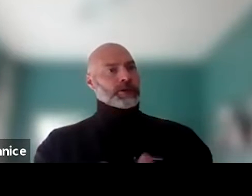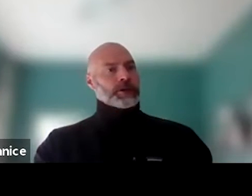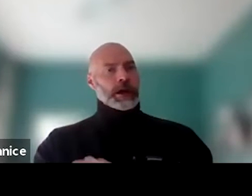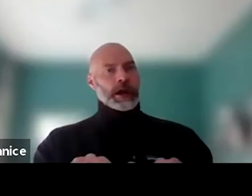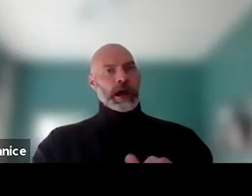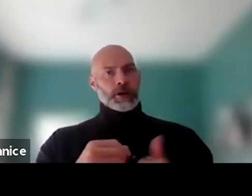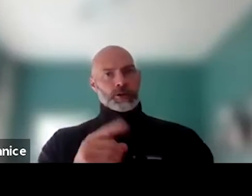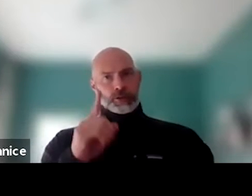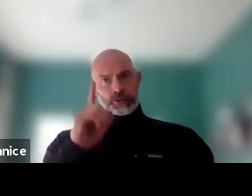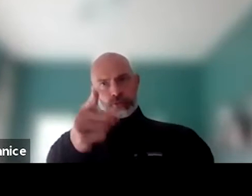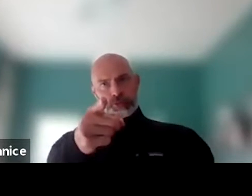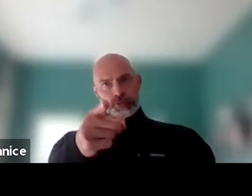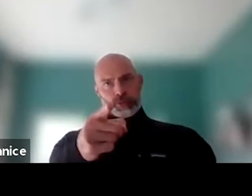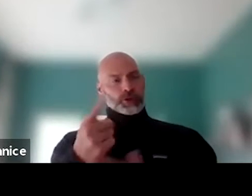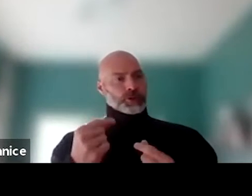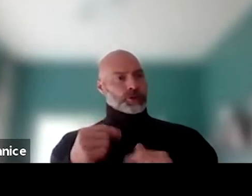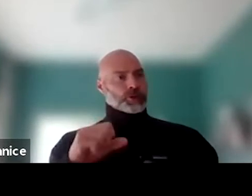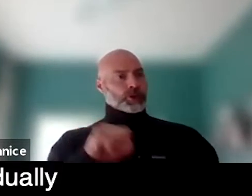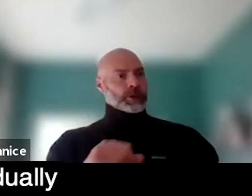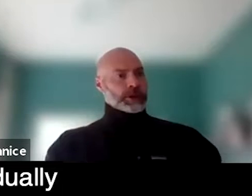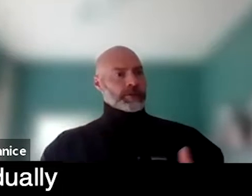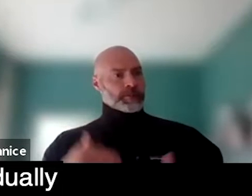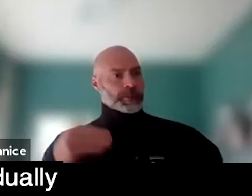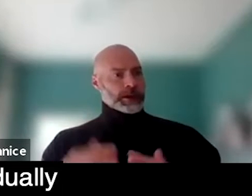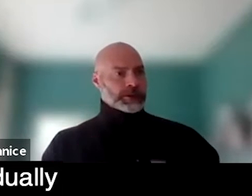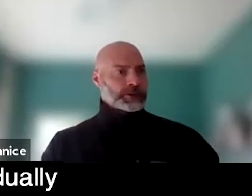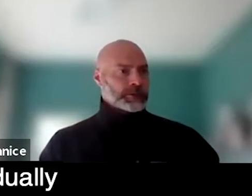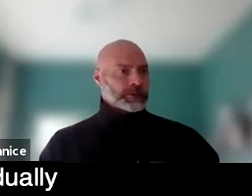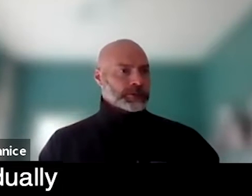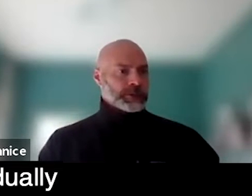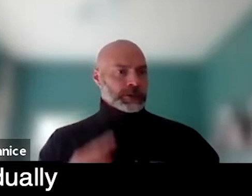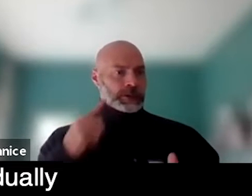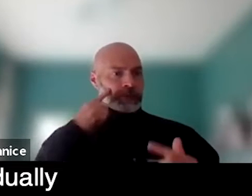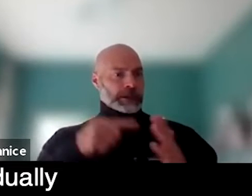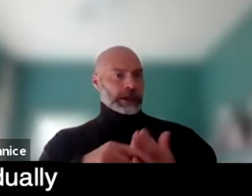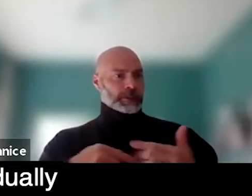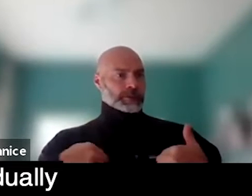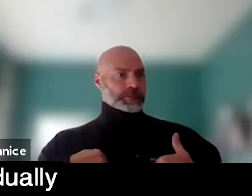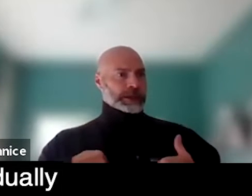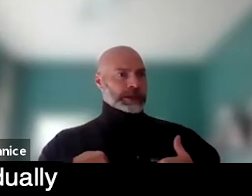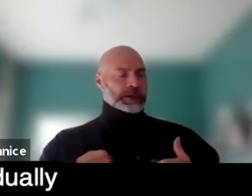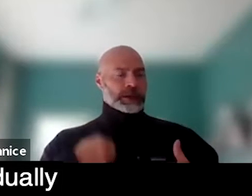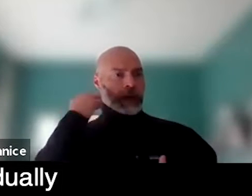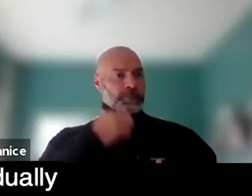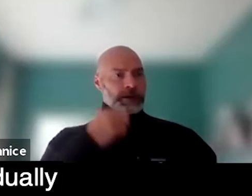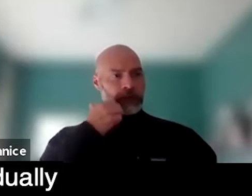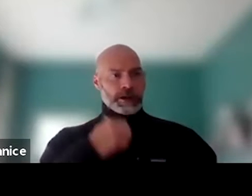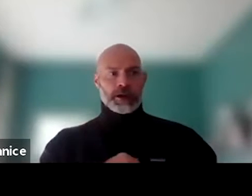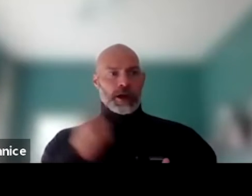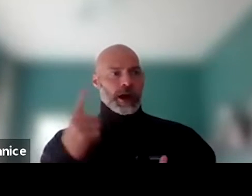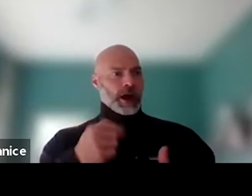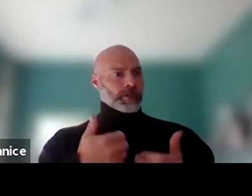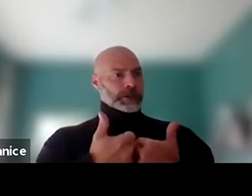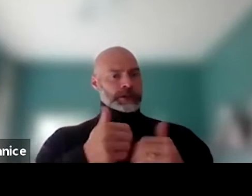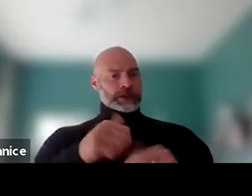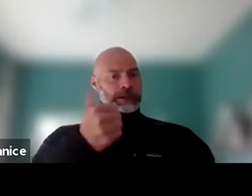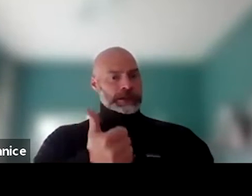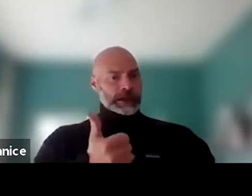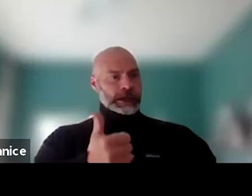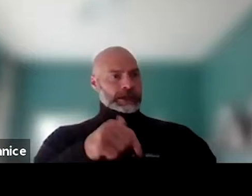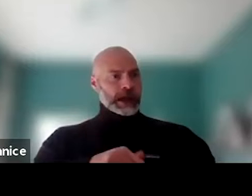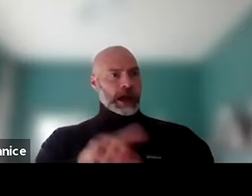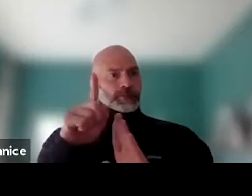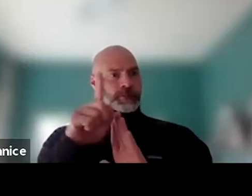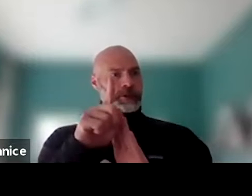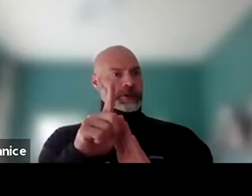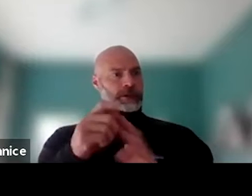And so also ask your manager as well how they individually view work-life balance. For example, myself, every